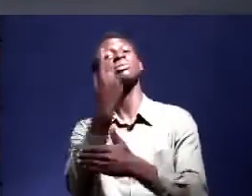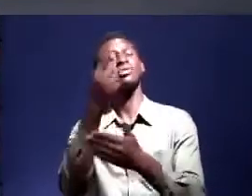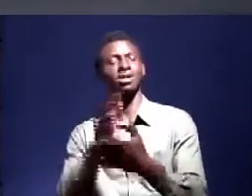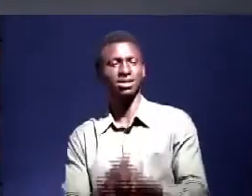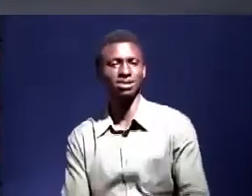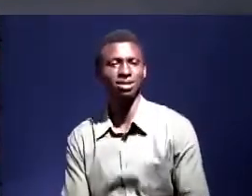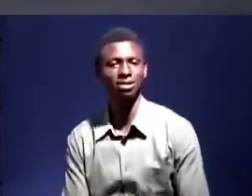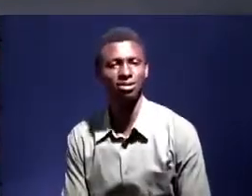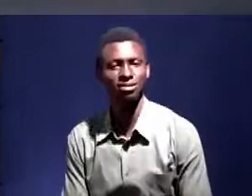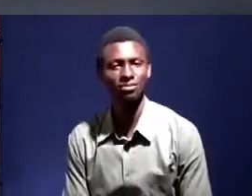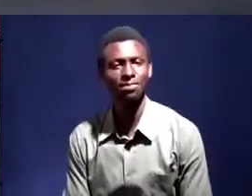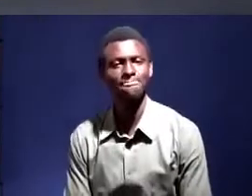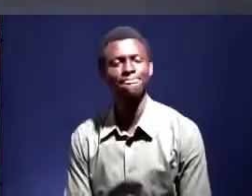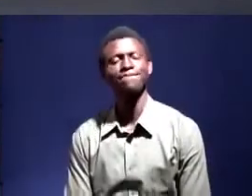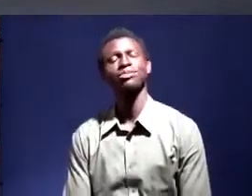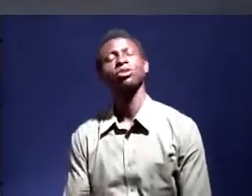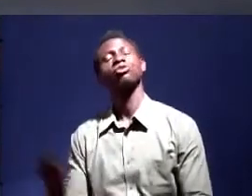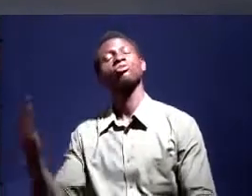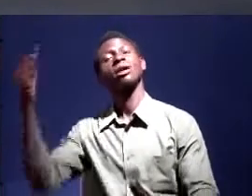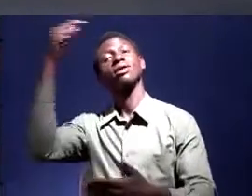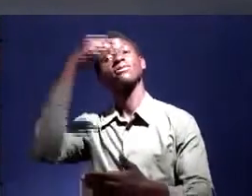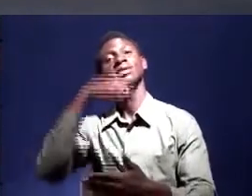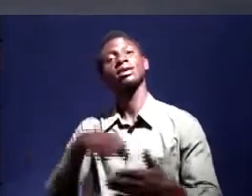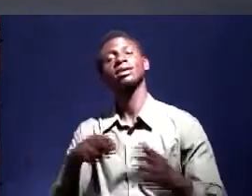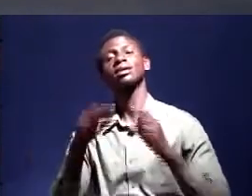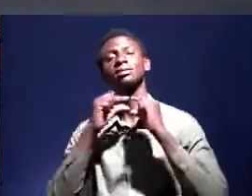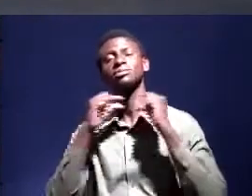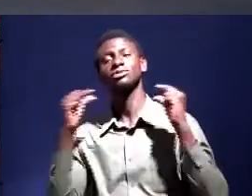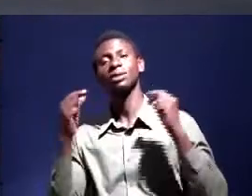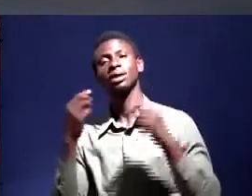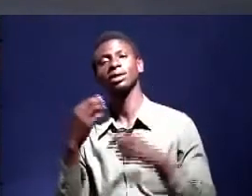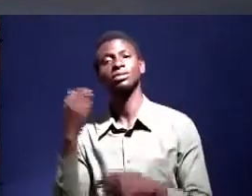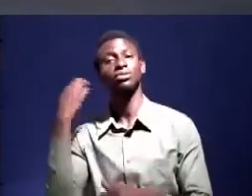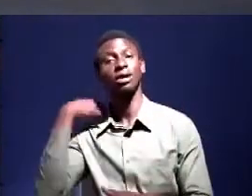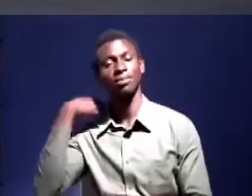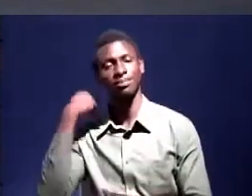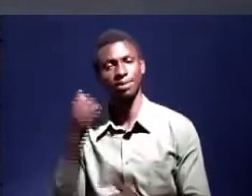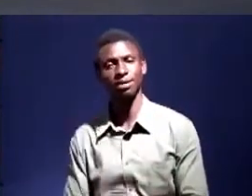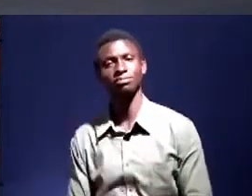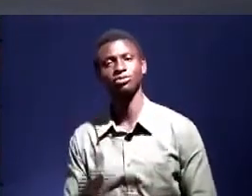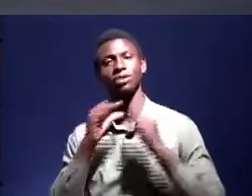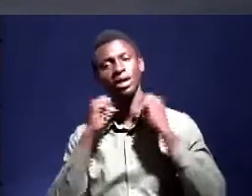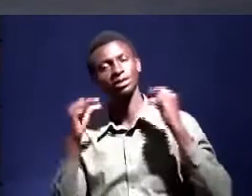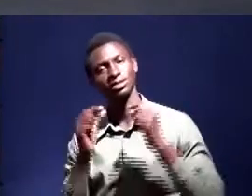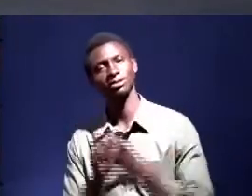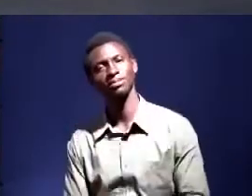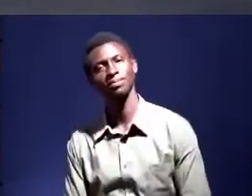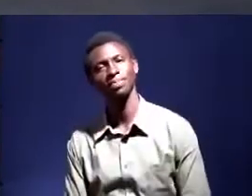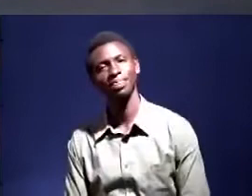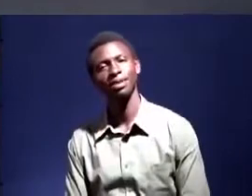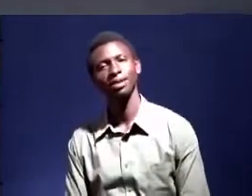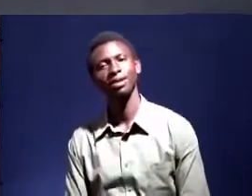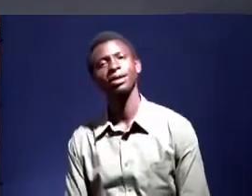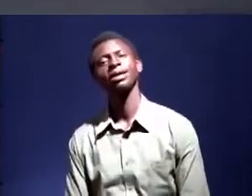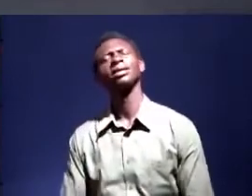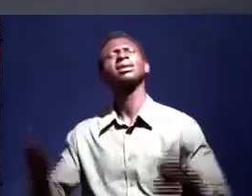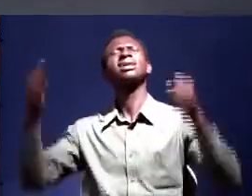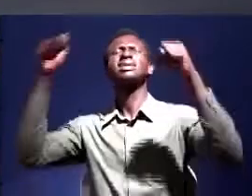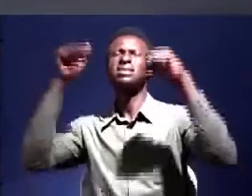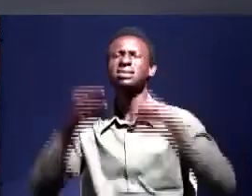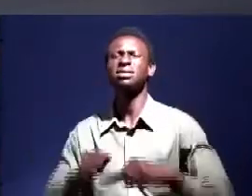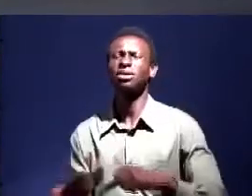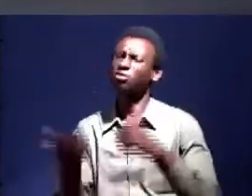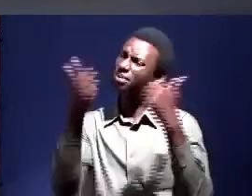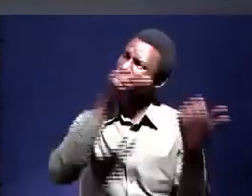Adventist pastor. Wakafikia mchungaji wa Kiadventista. They said, pastor. Wakamwambia mchungaji. We must be baptized. Ni sharti tubatizwe. We accept